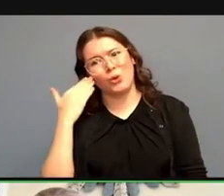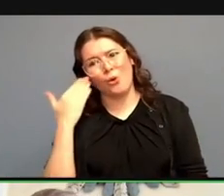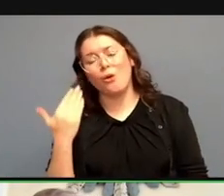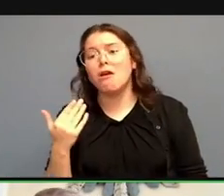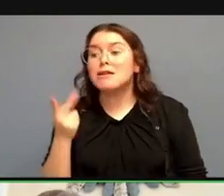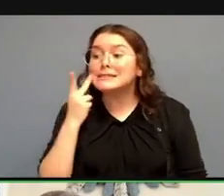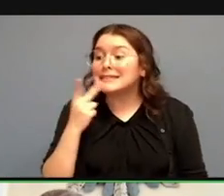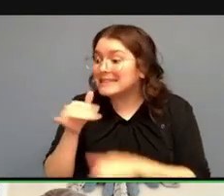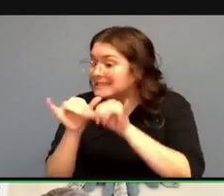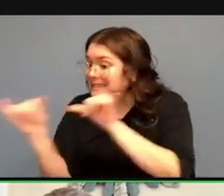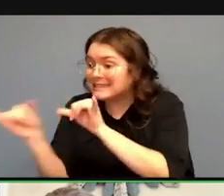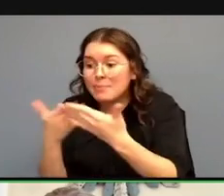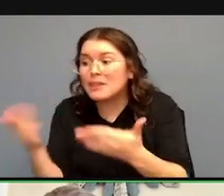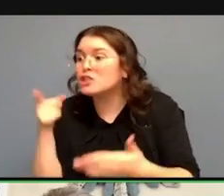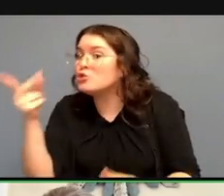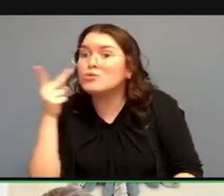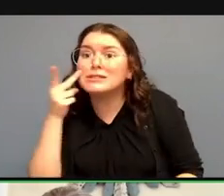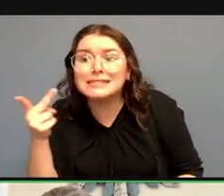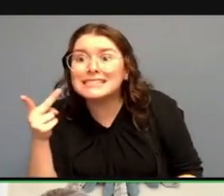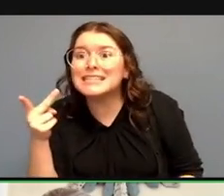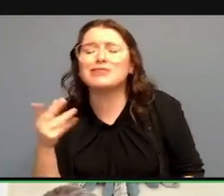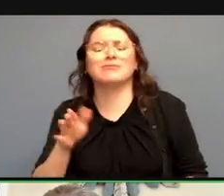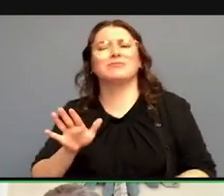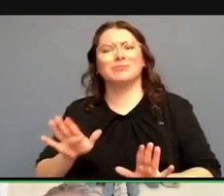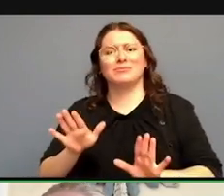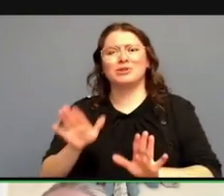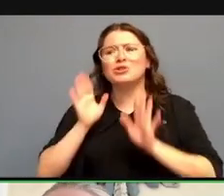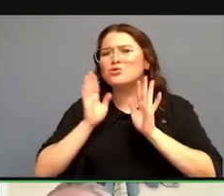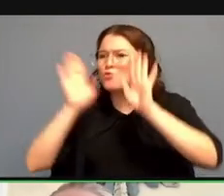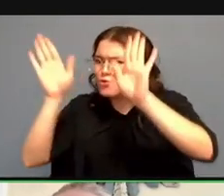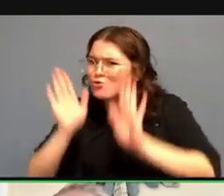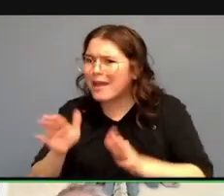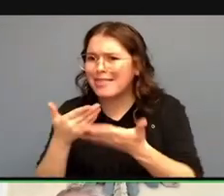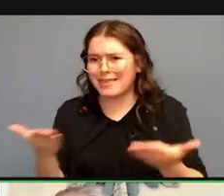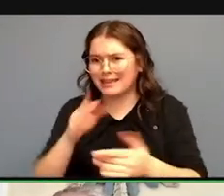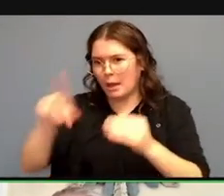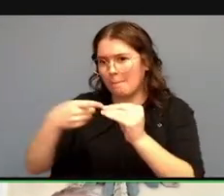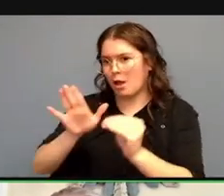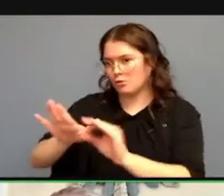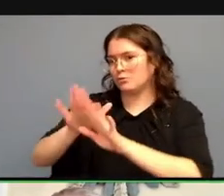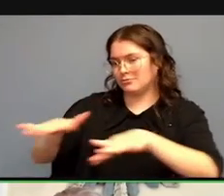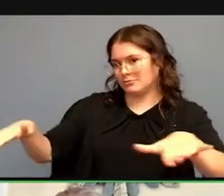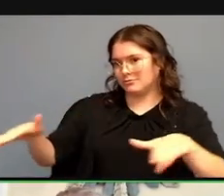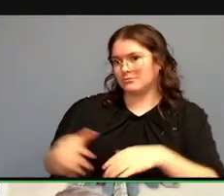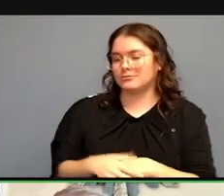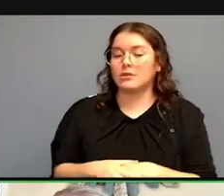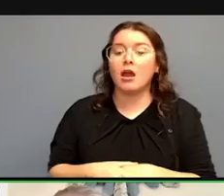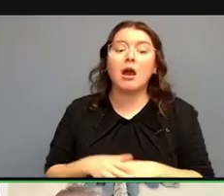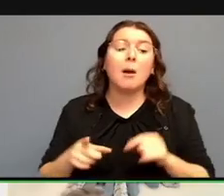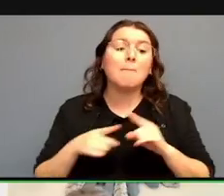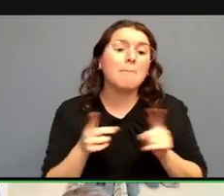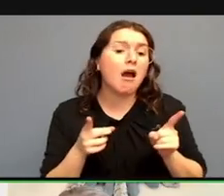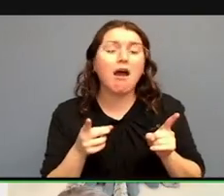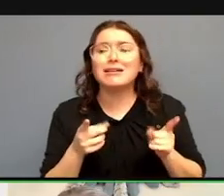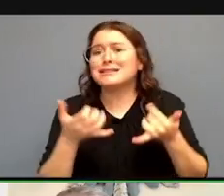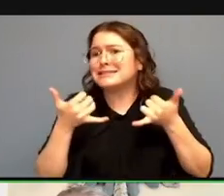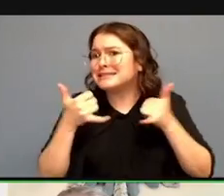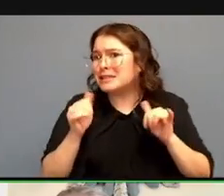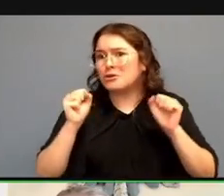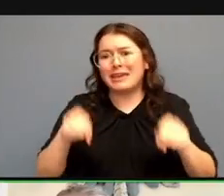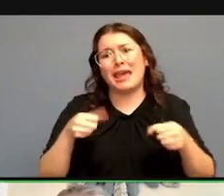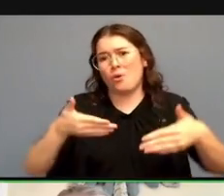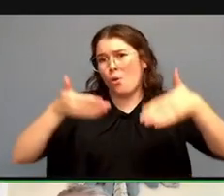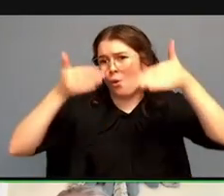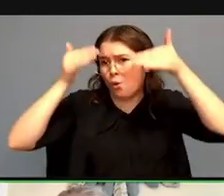same things that you see that are really, really good about your child. But that can still be very overwhelming